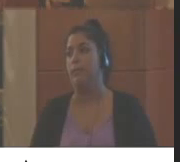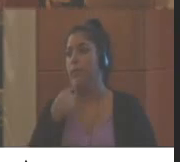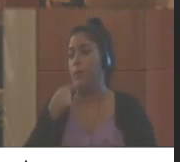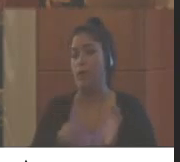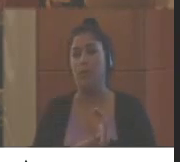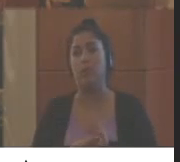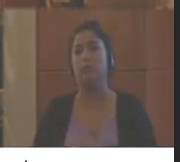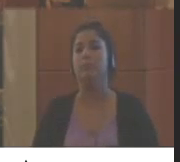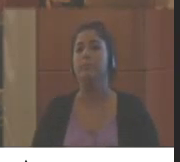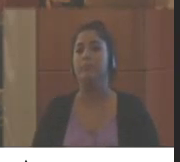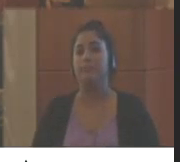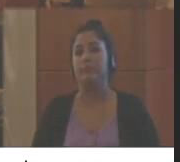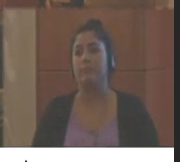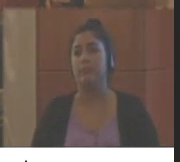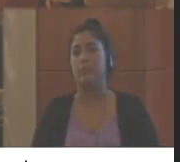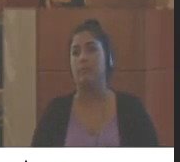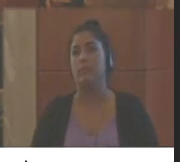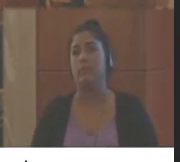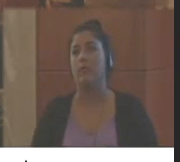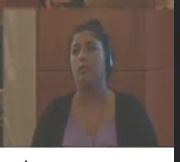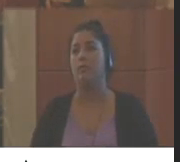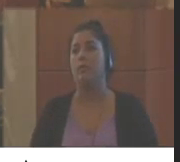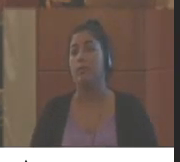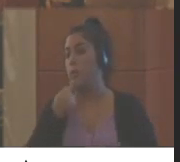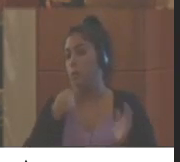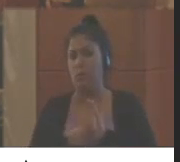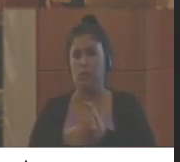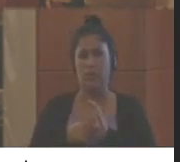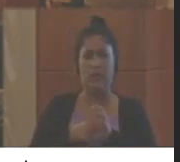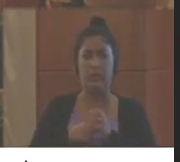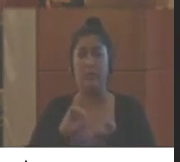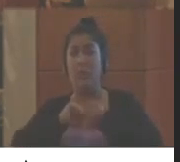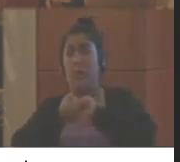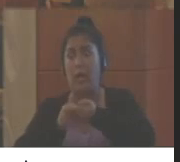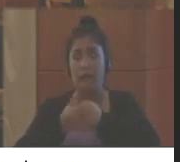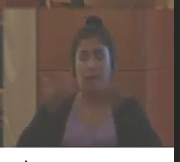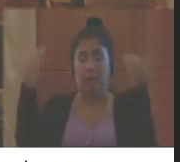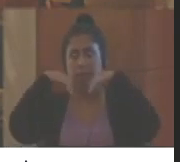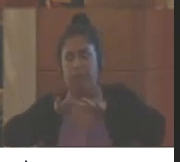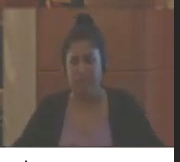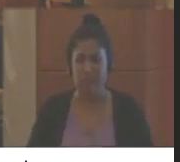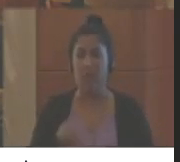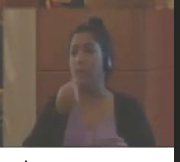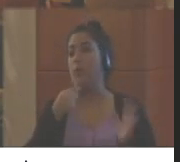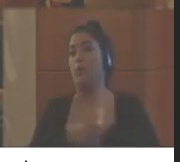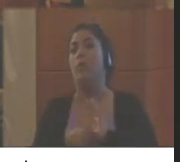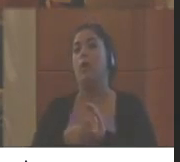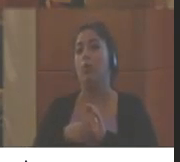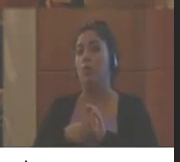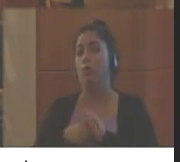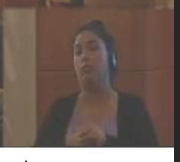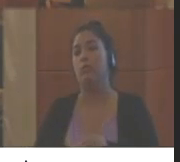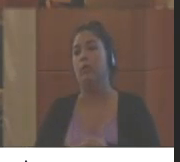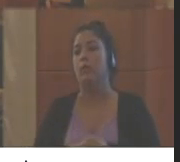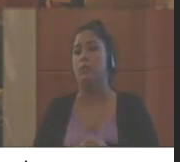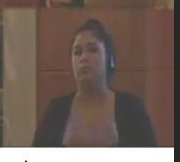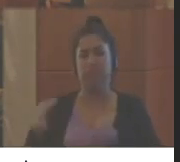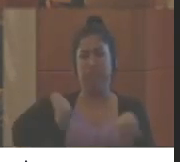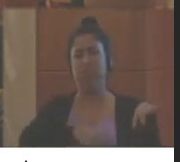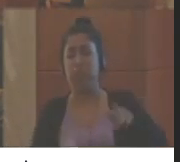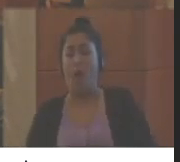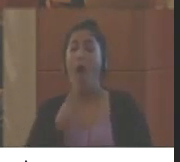sectors are already impacting or generating what each country is looking for. In our case, we need to understand that Colombia needs to become less